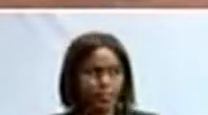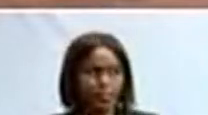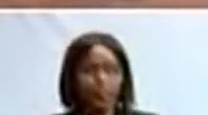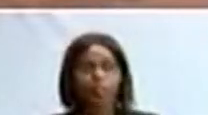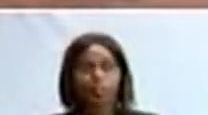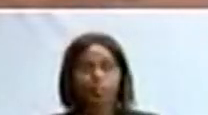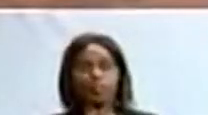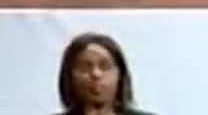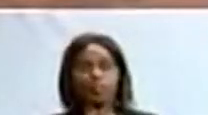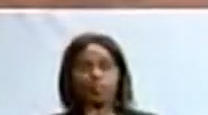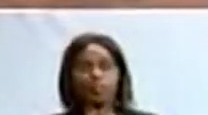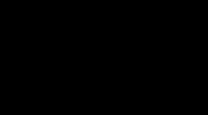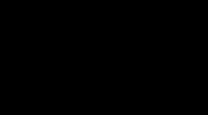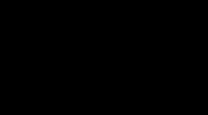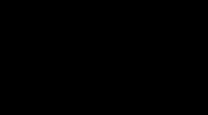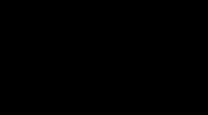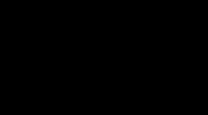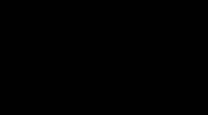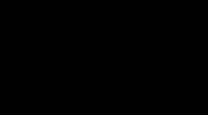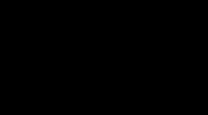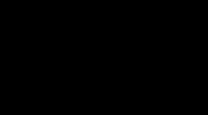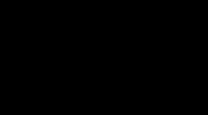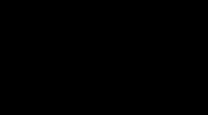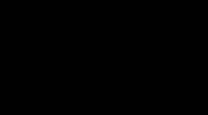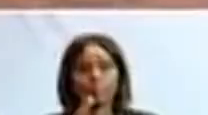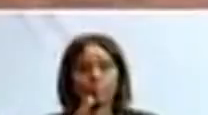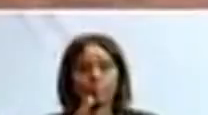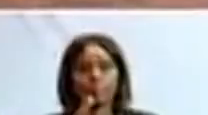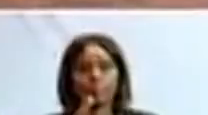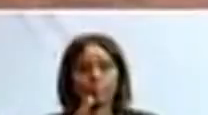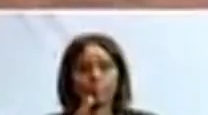This chair marks the.